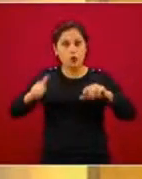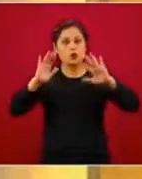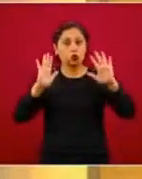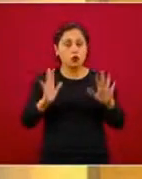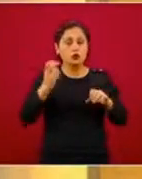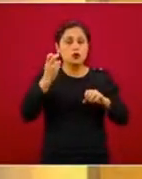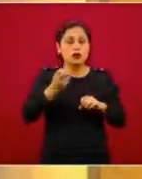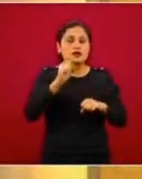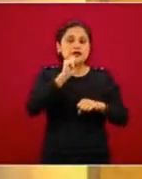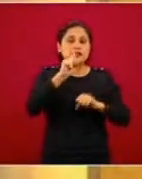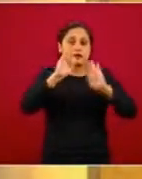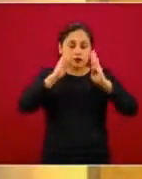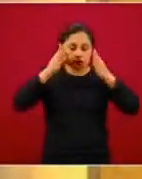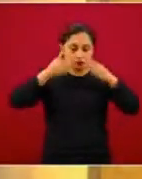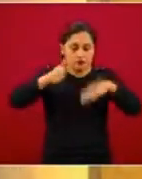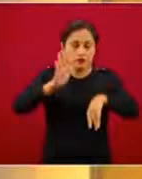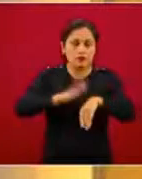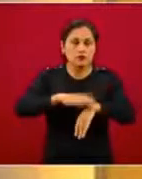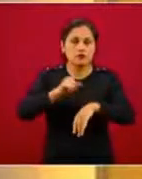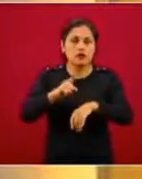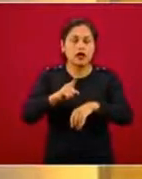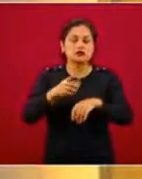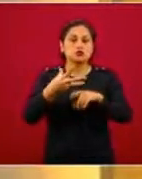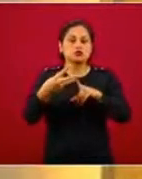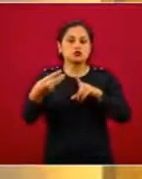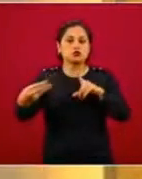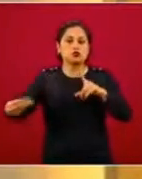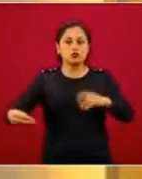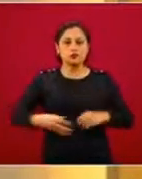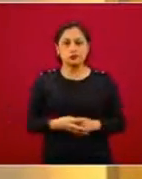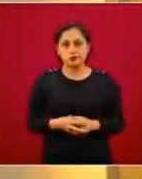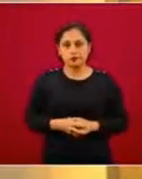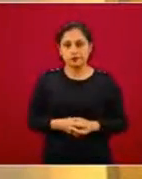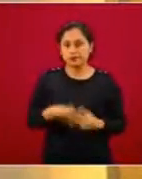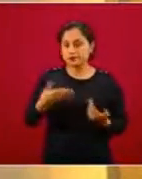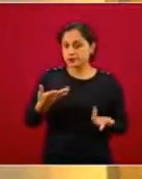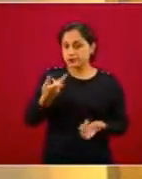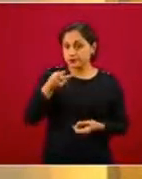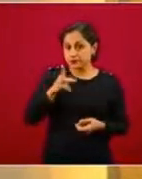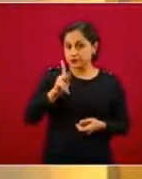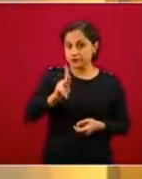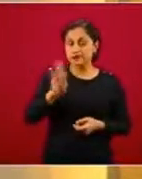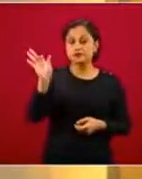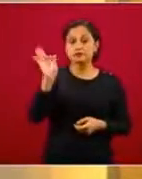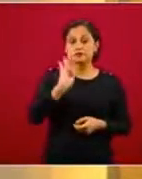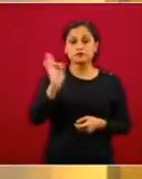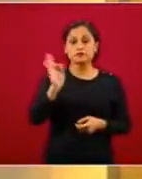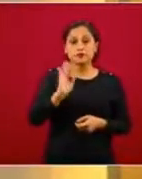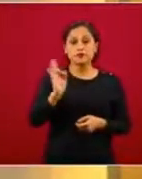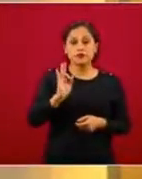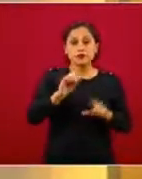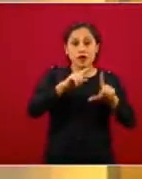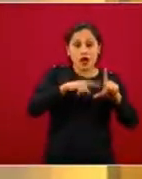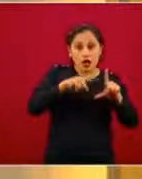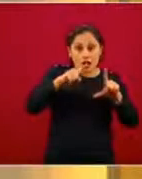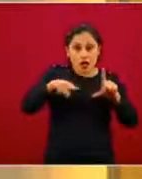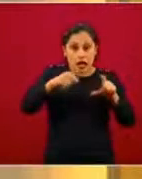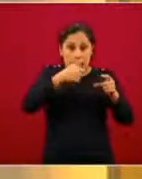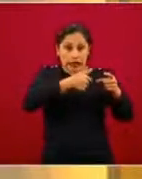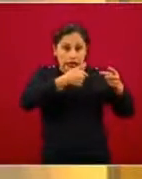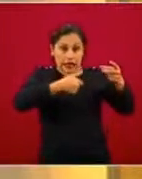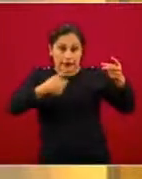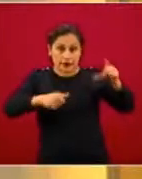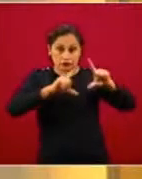vista epidemiológico. Ahora bien, si uno toma Now, cada una de las curvas if we take a epidémicas, look at each como